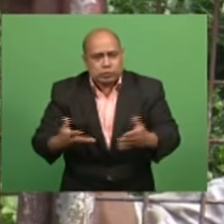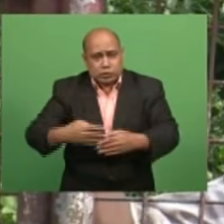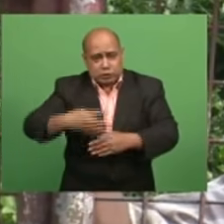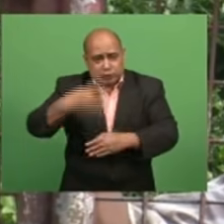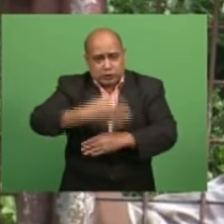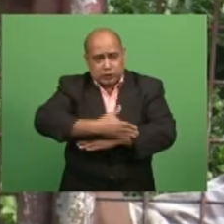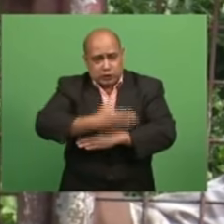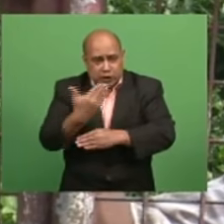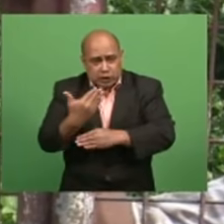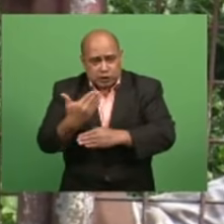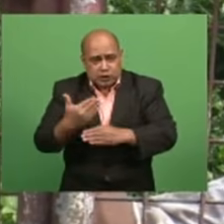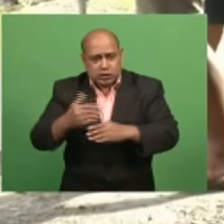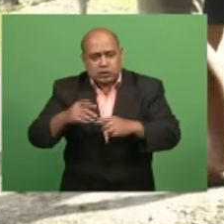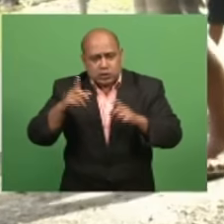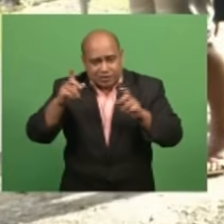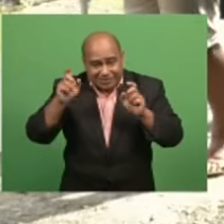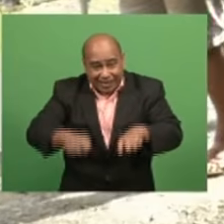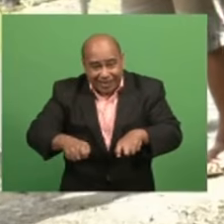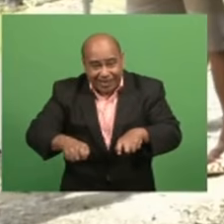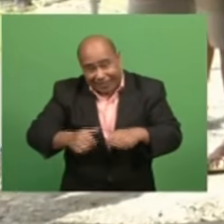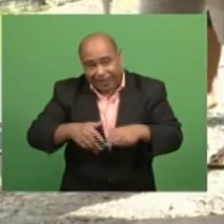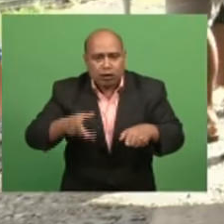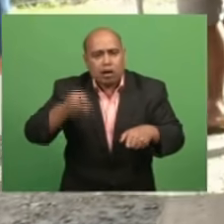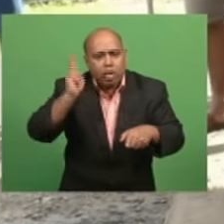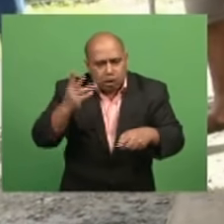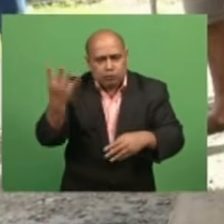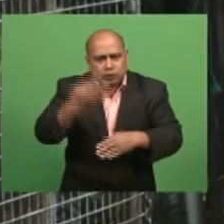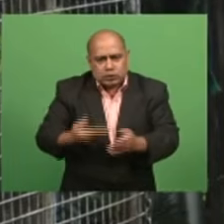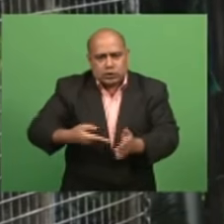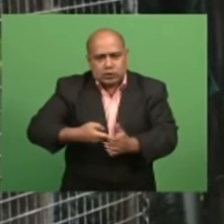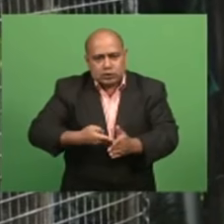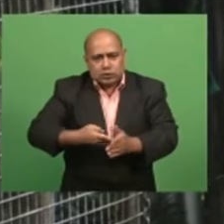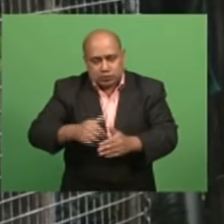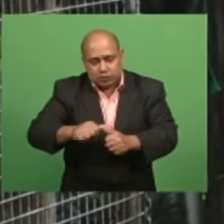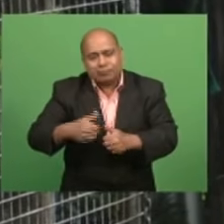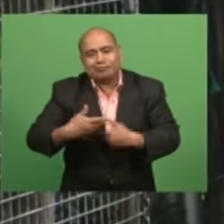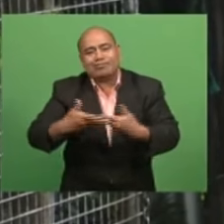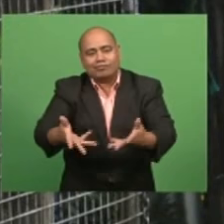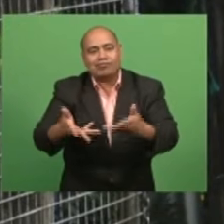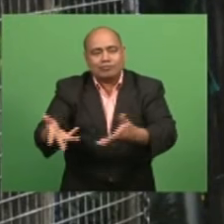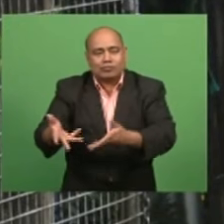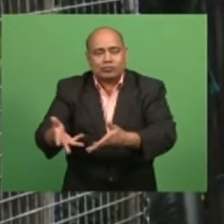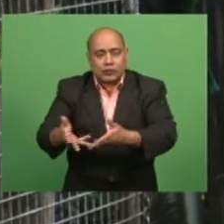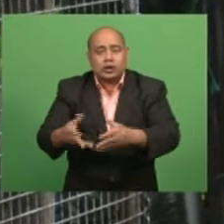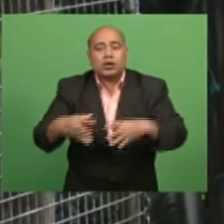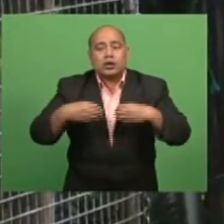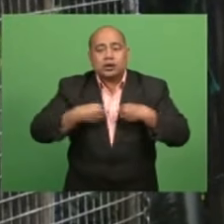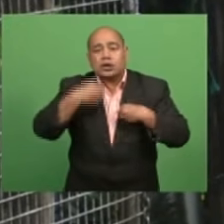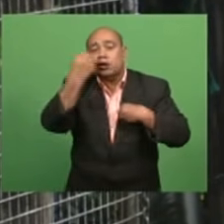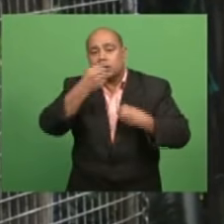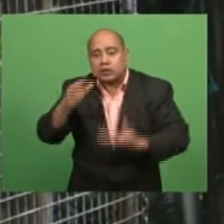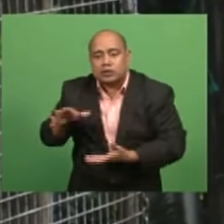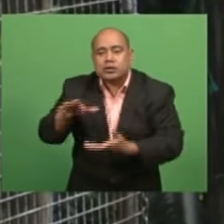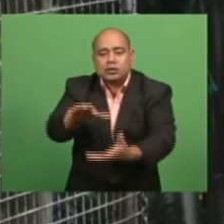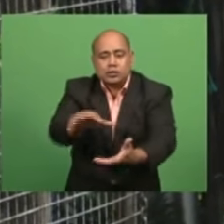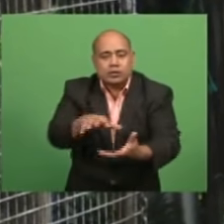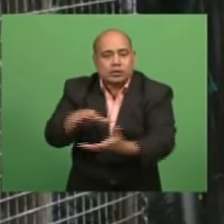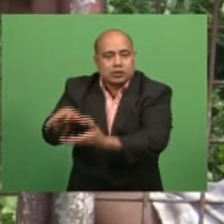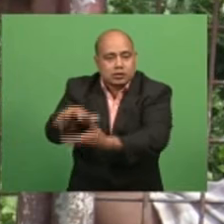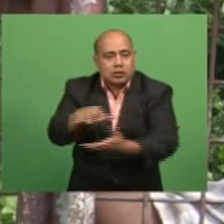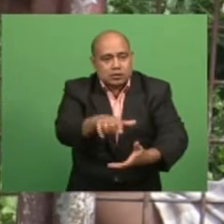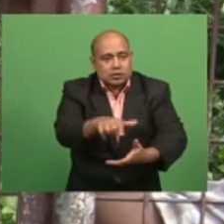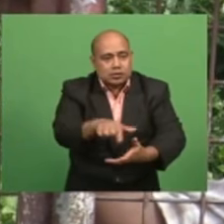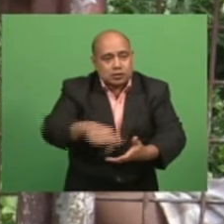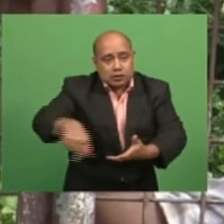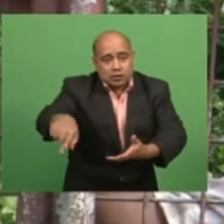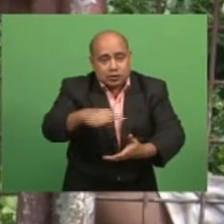days is going good now. Hussein says they received some assistance from Good Samaritans, which has kept them going. Very